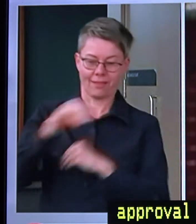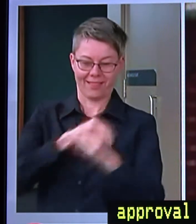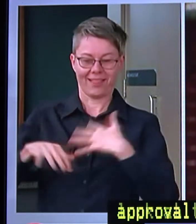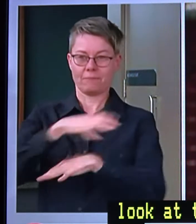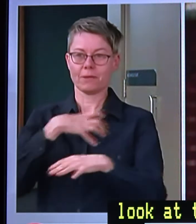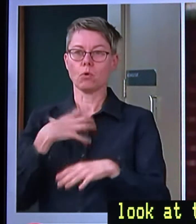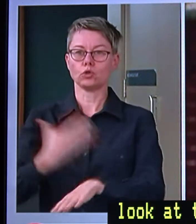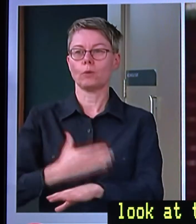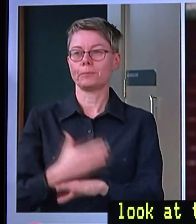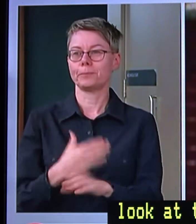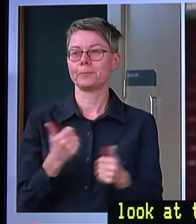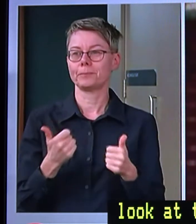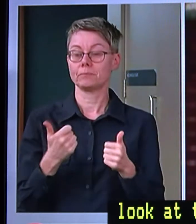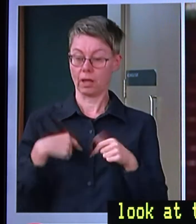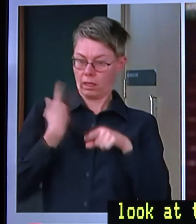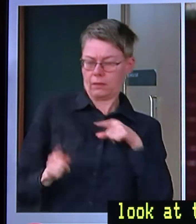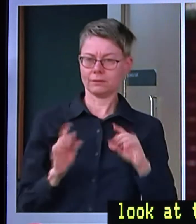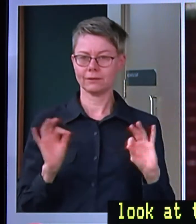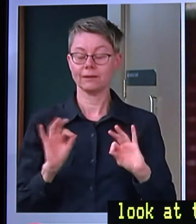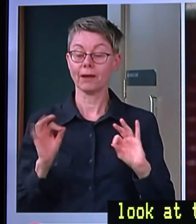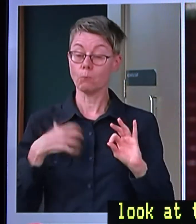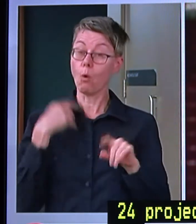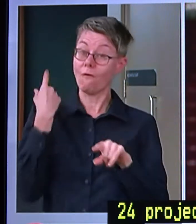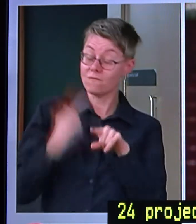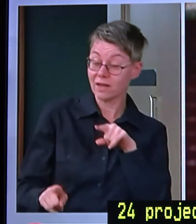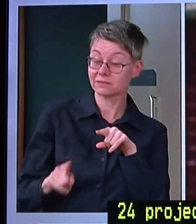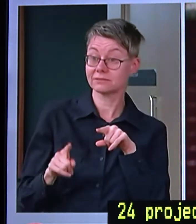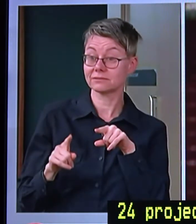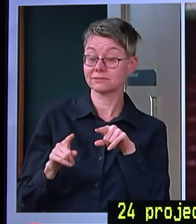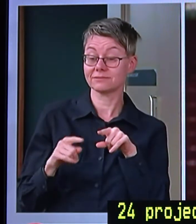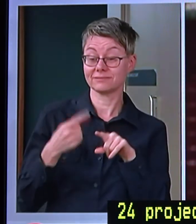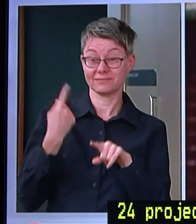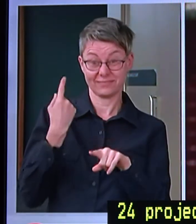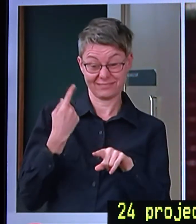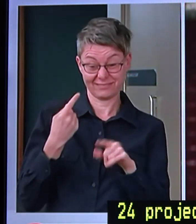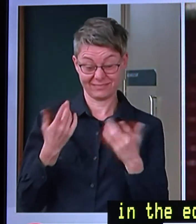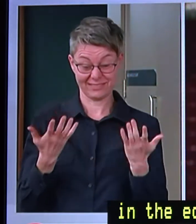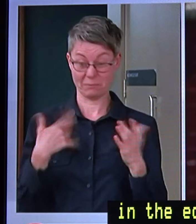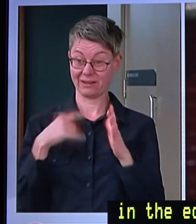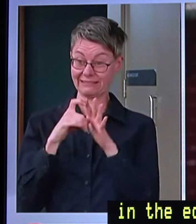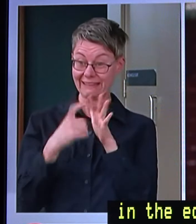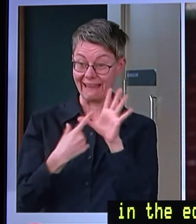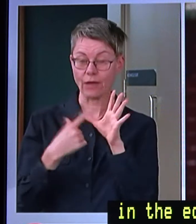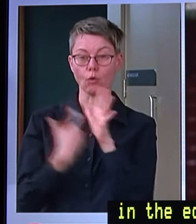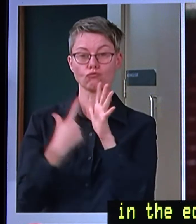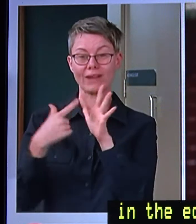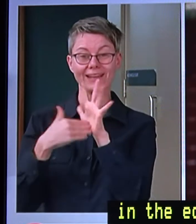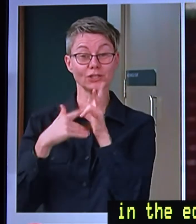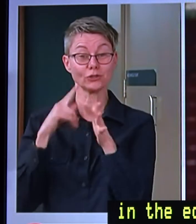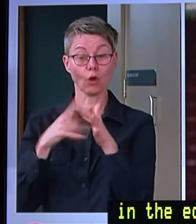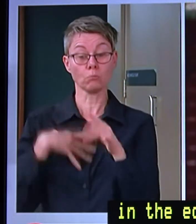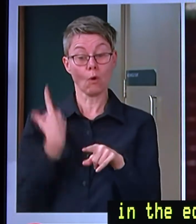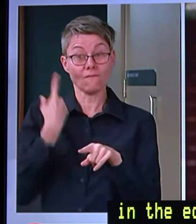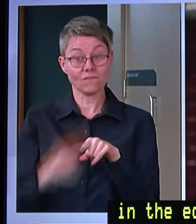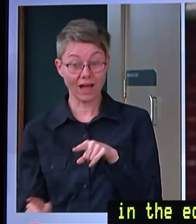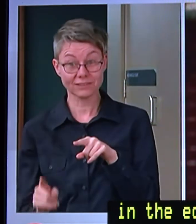if they get approved, but obviously by expediting the approval process, it means those jobs, those projects hit the market earlier